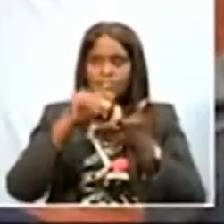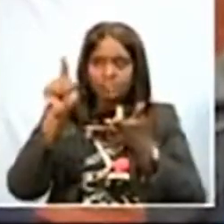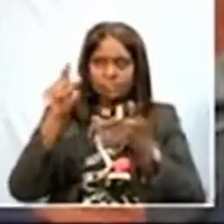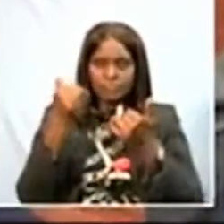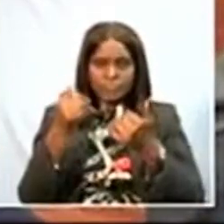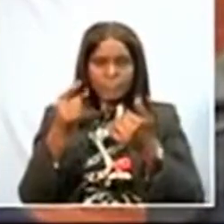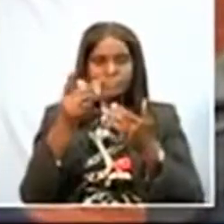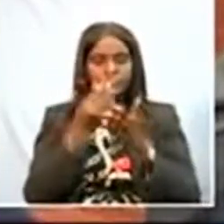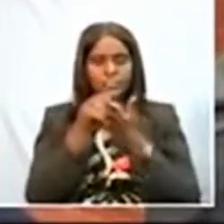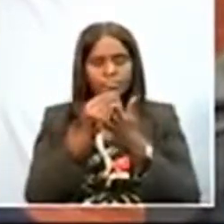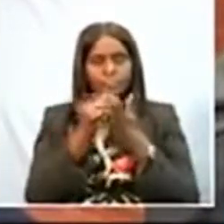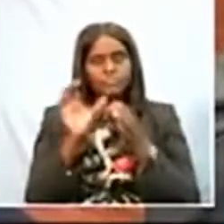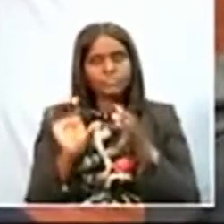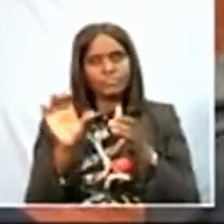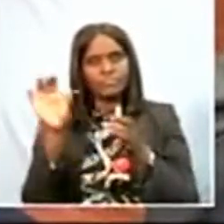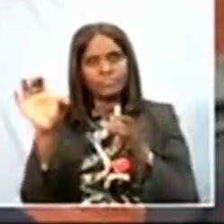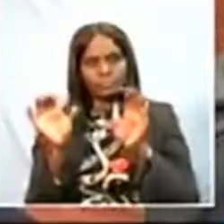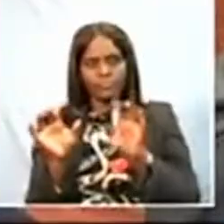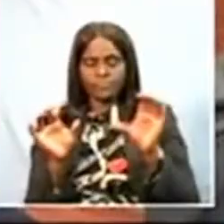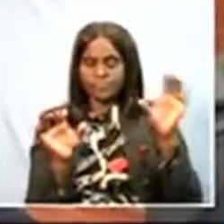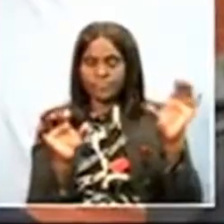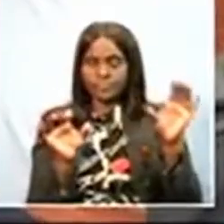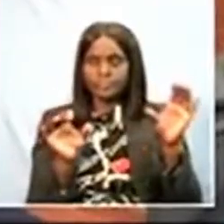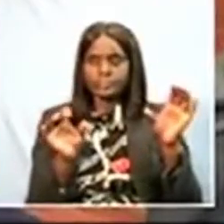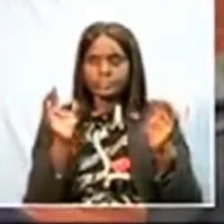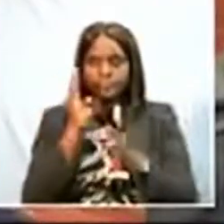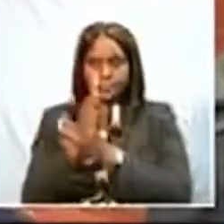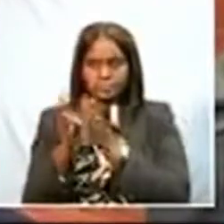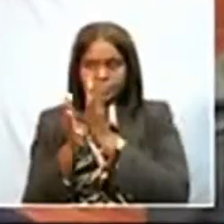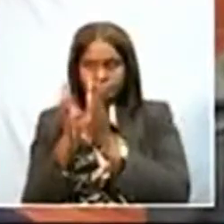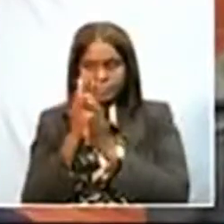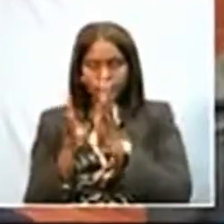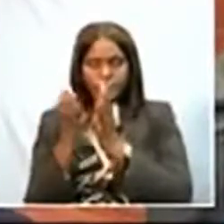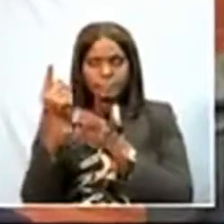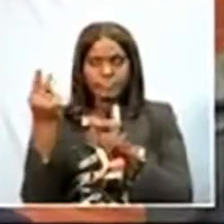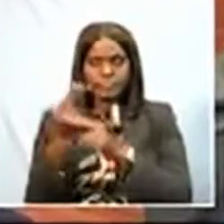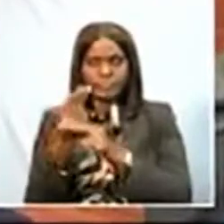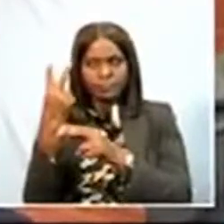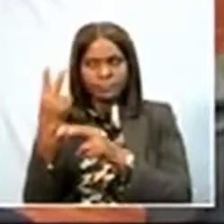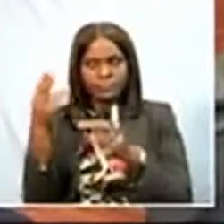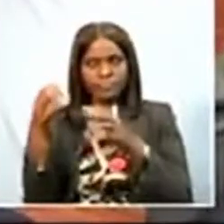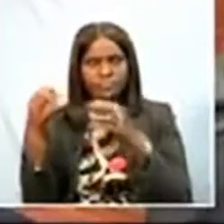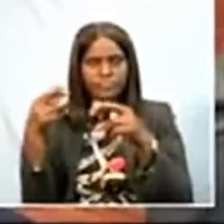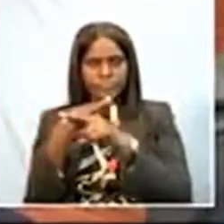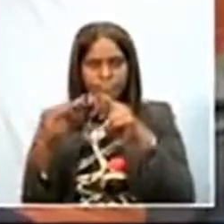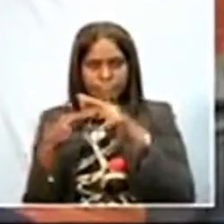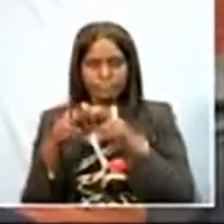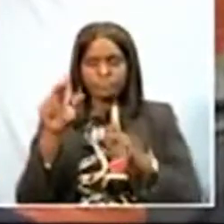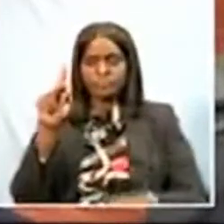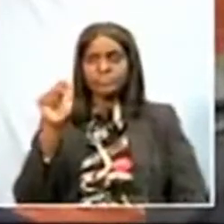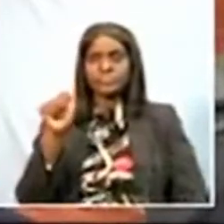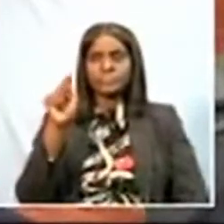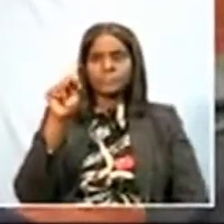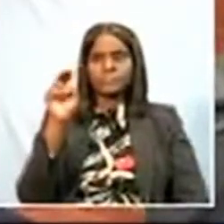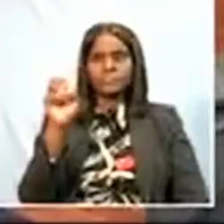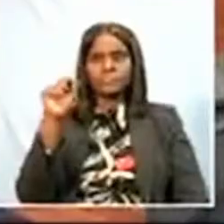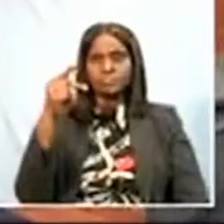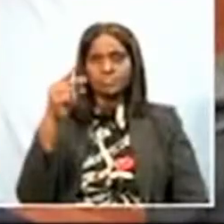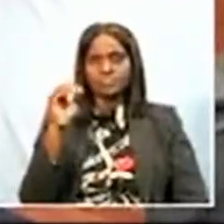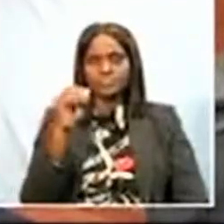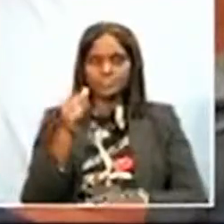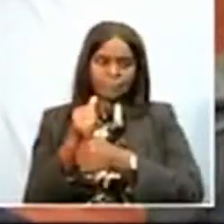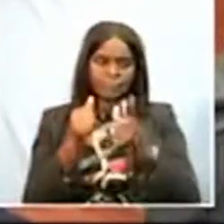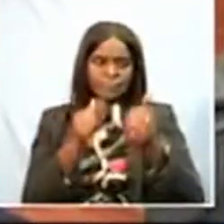hence the funds were varied to construction of 1x2 classroom block at Kanengo and construction